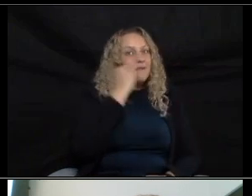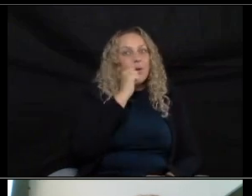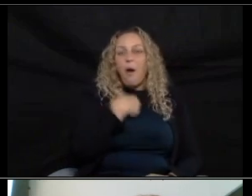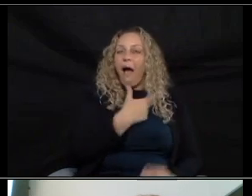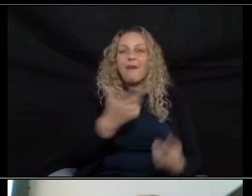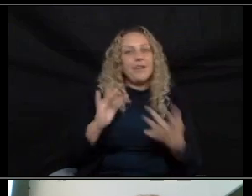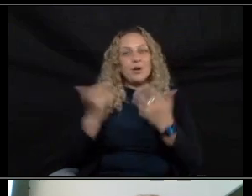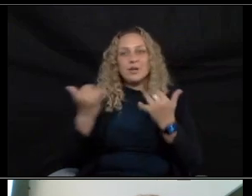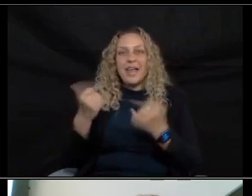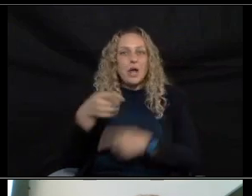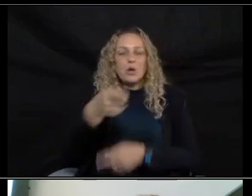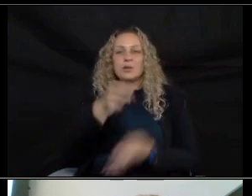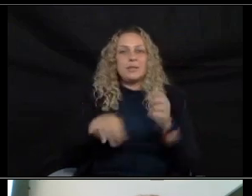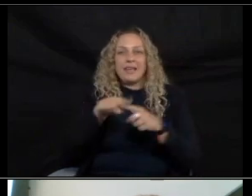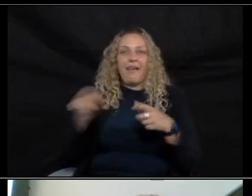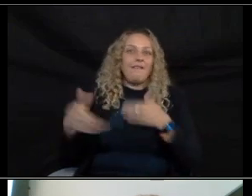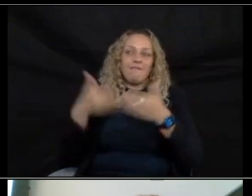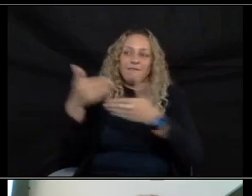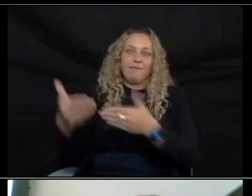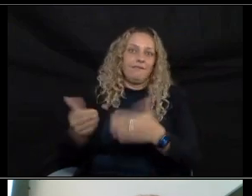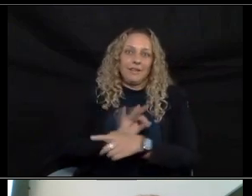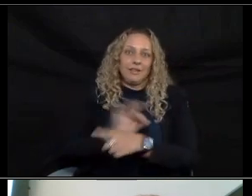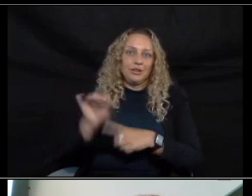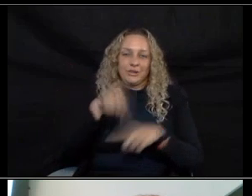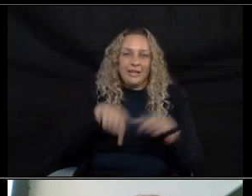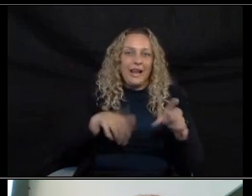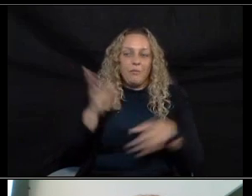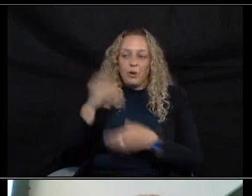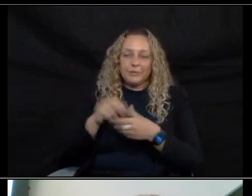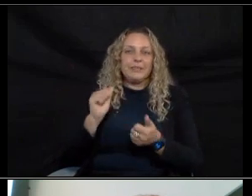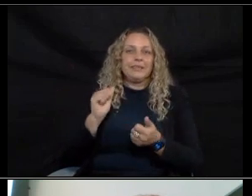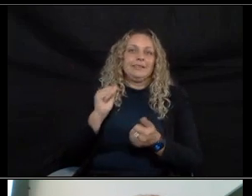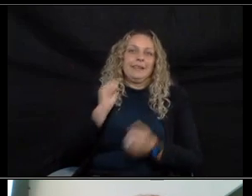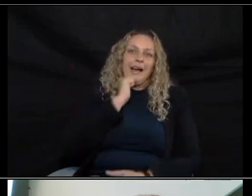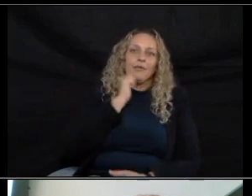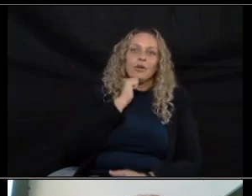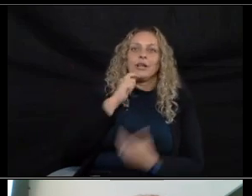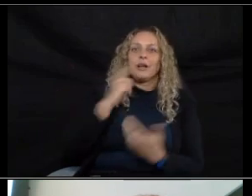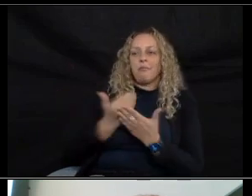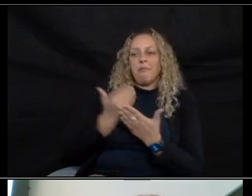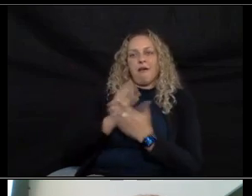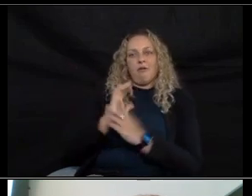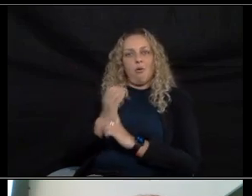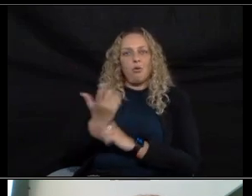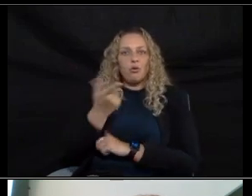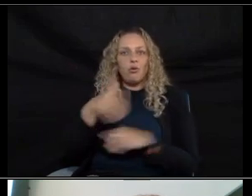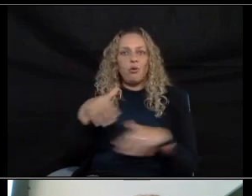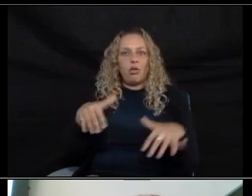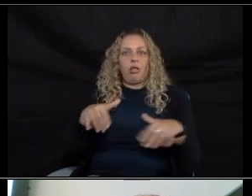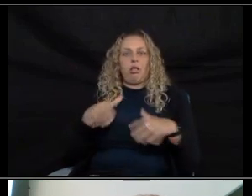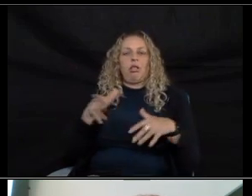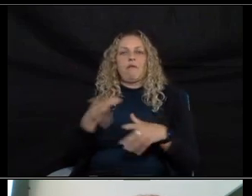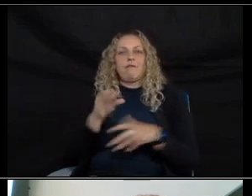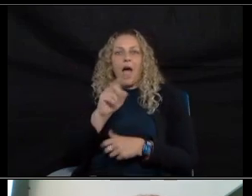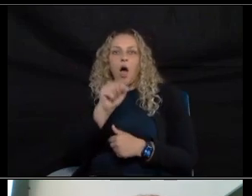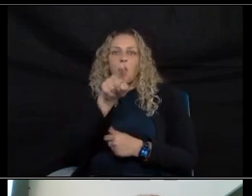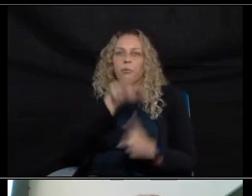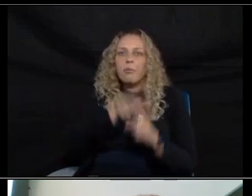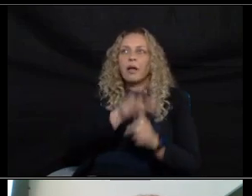internet today, you simply can't function. You can't participate in the modern culture. You can't apply for jobs. You can't